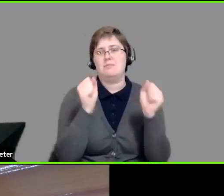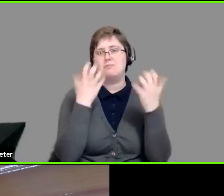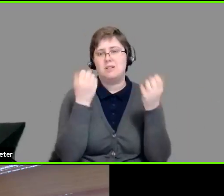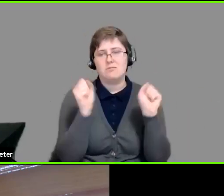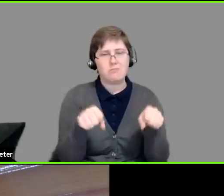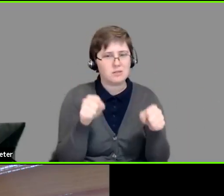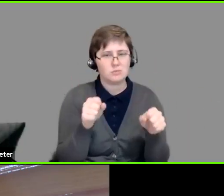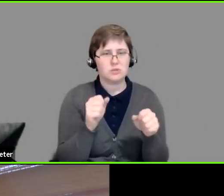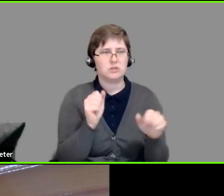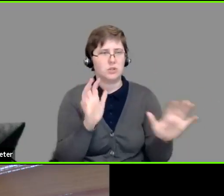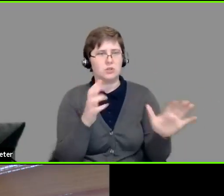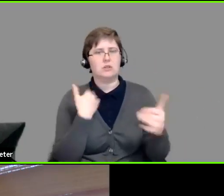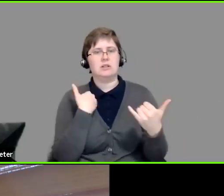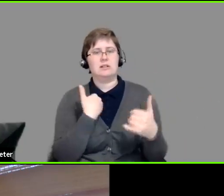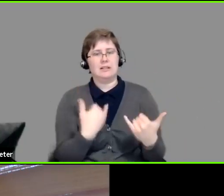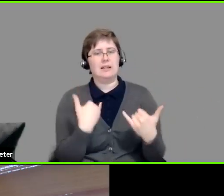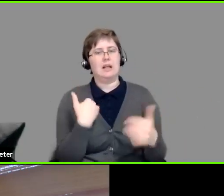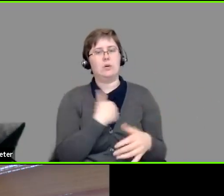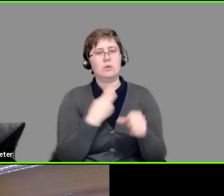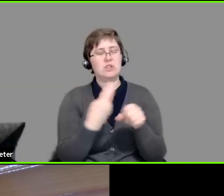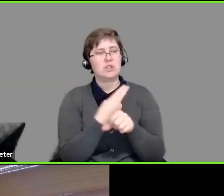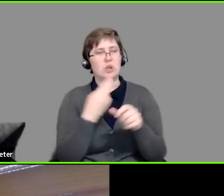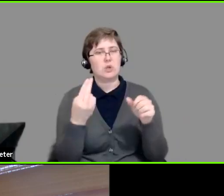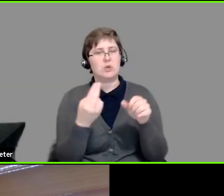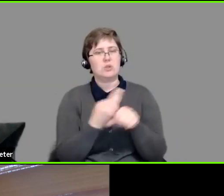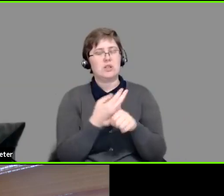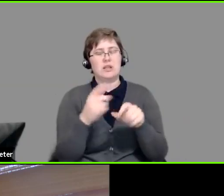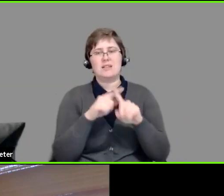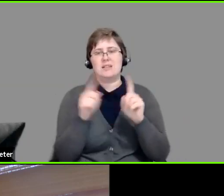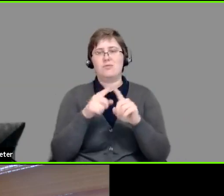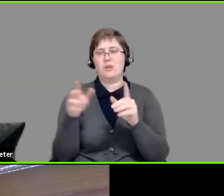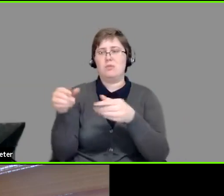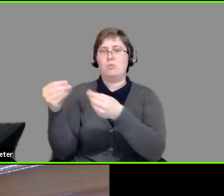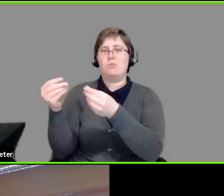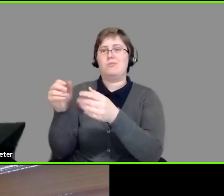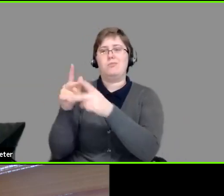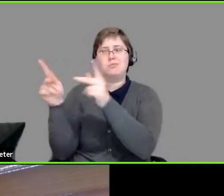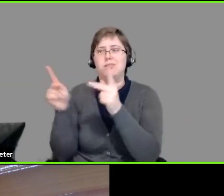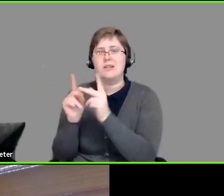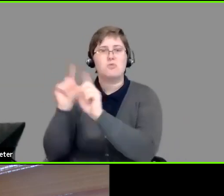possible. And so we're going to start using providers for that.